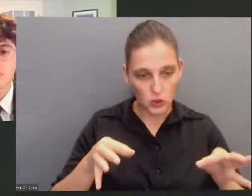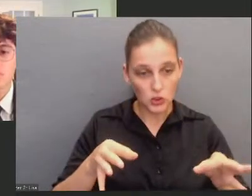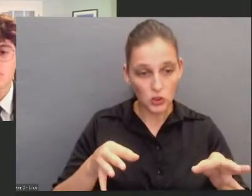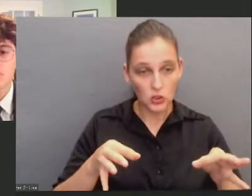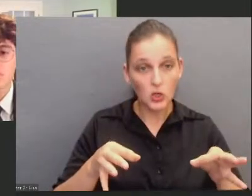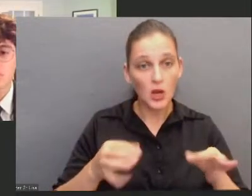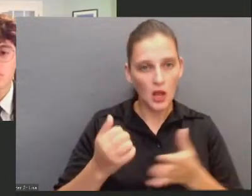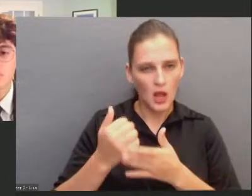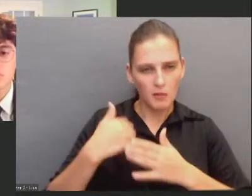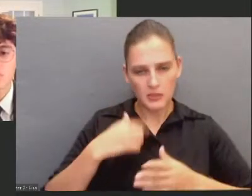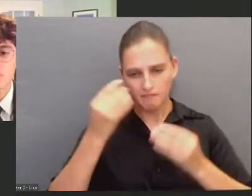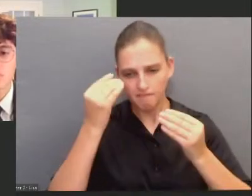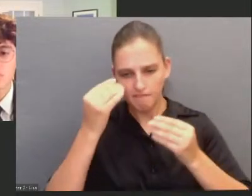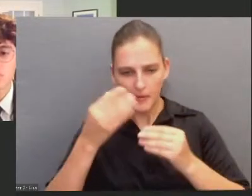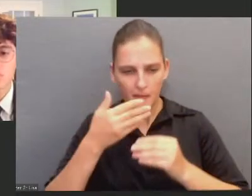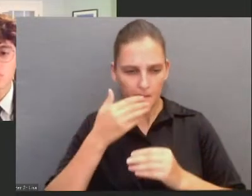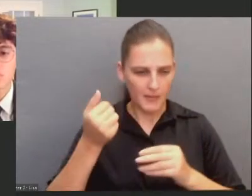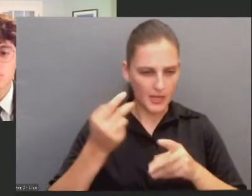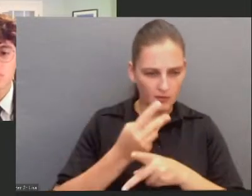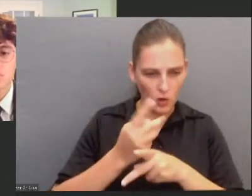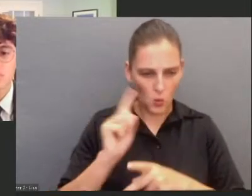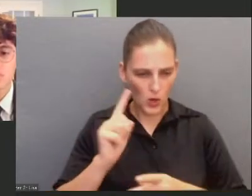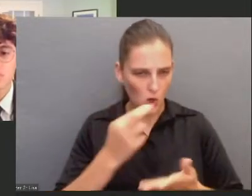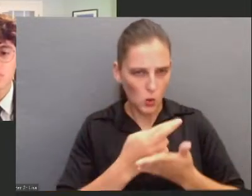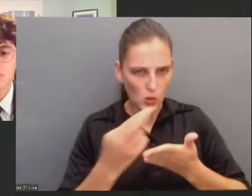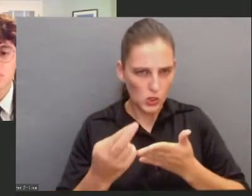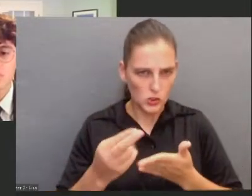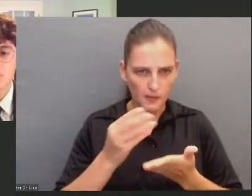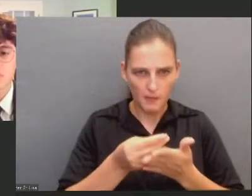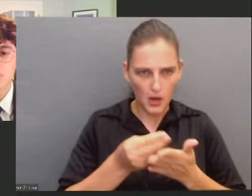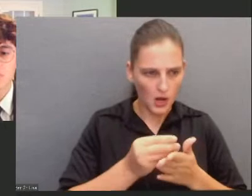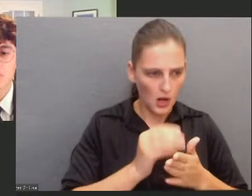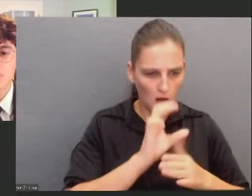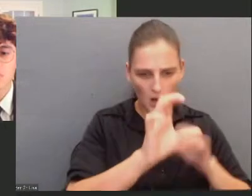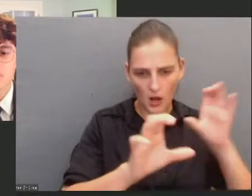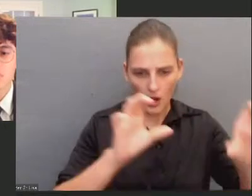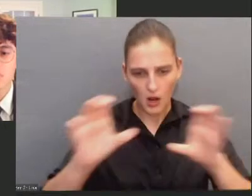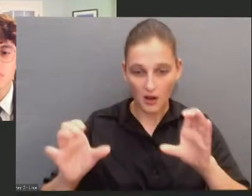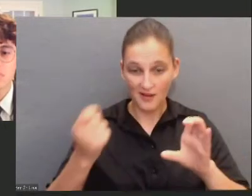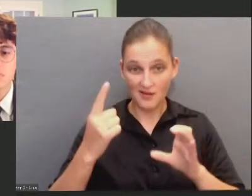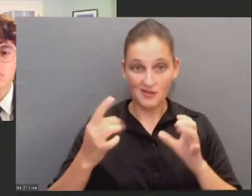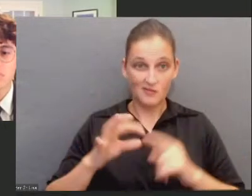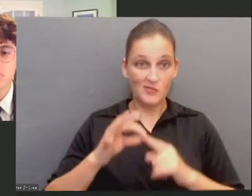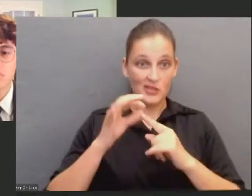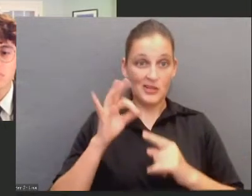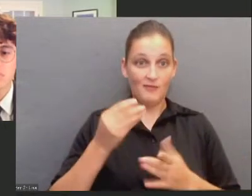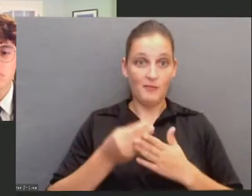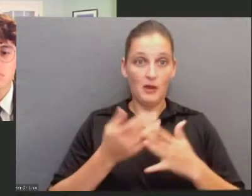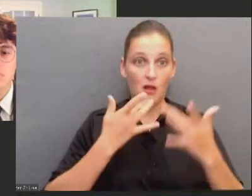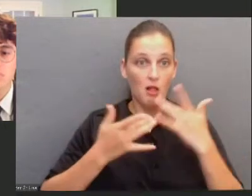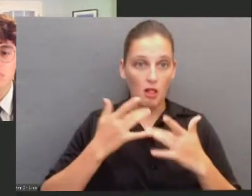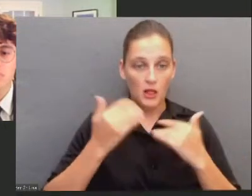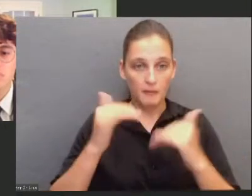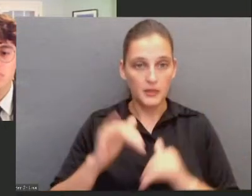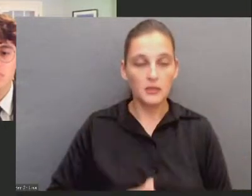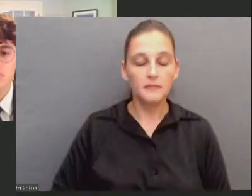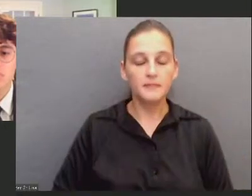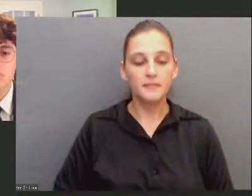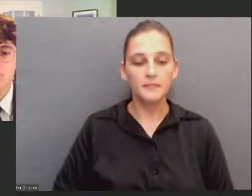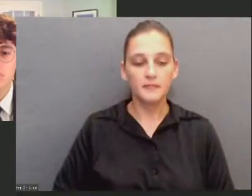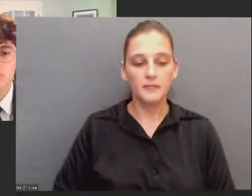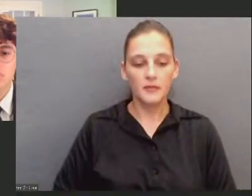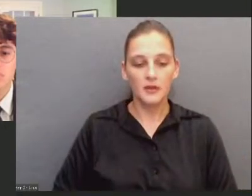and best use of resources, especially when the resources are limited. There are examples of this that abound across many